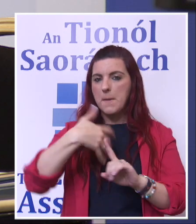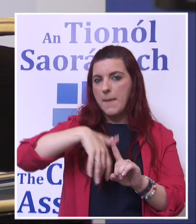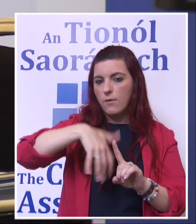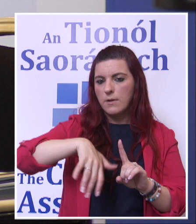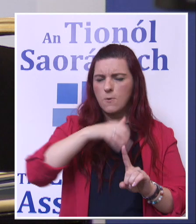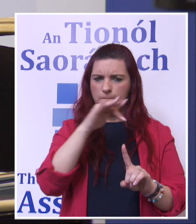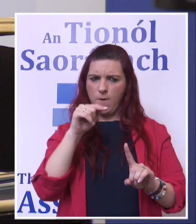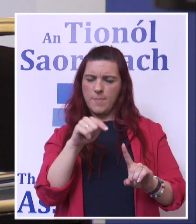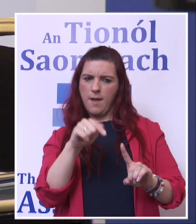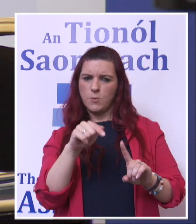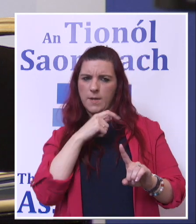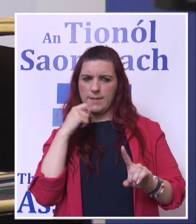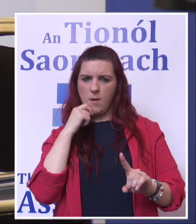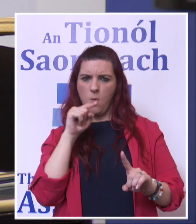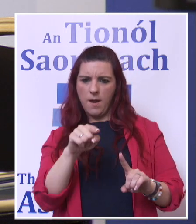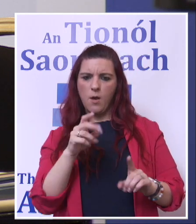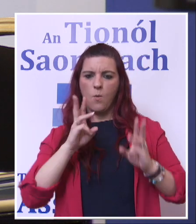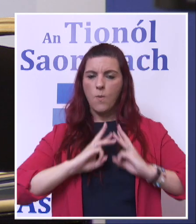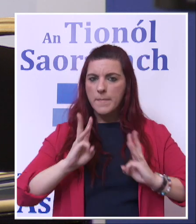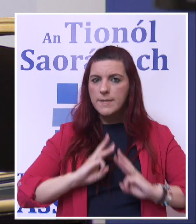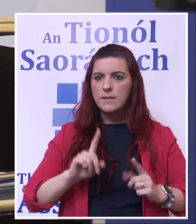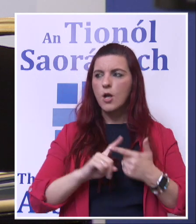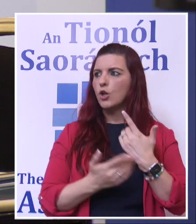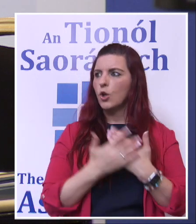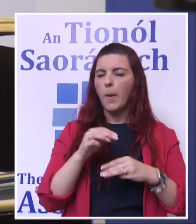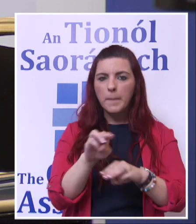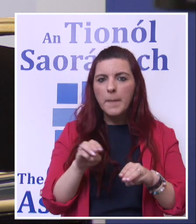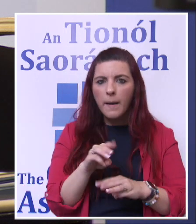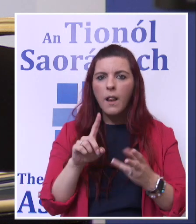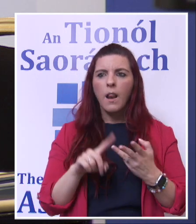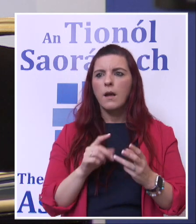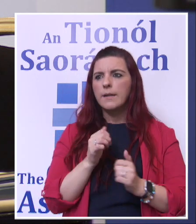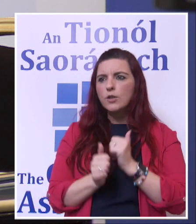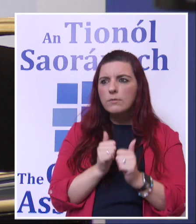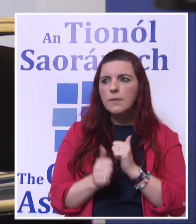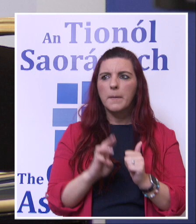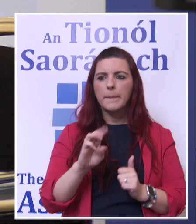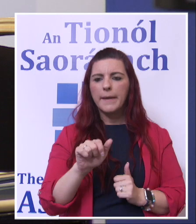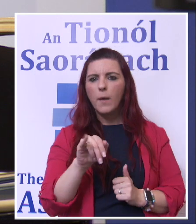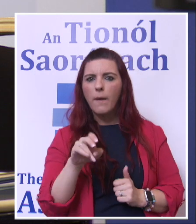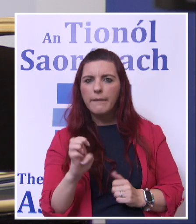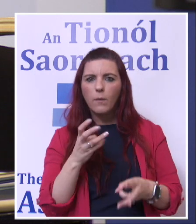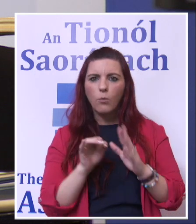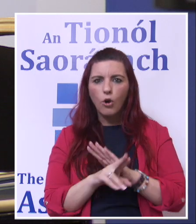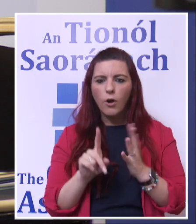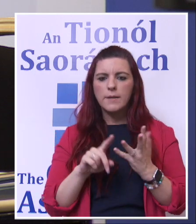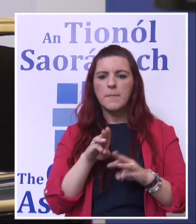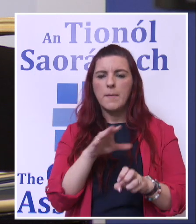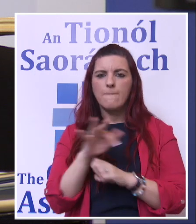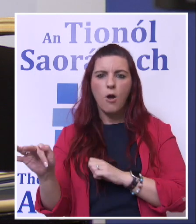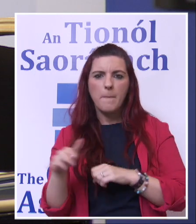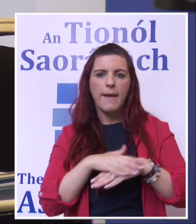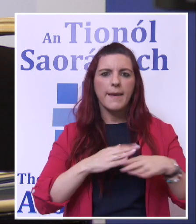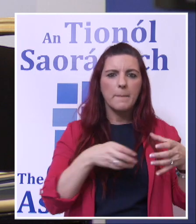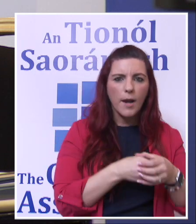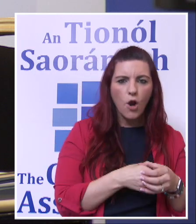from that, we can kind of say that women, younger people, industrial and PAYE workers, people from ethnic minorities,